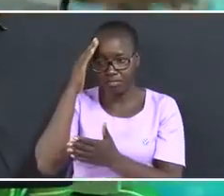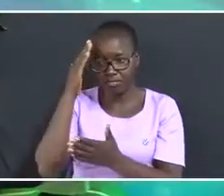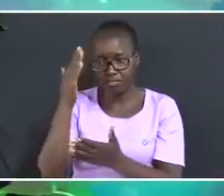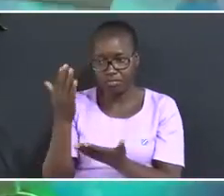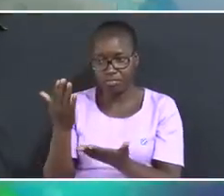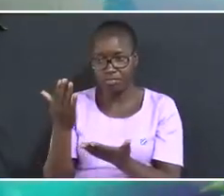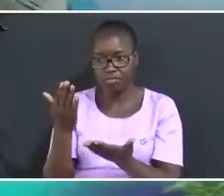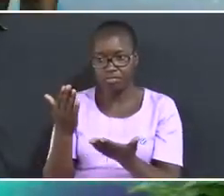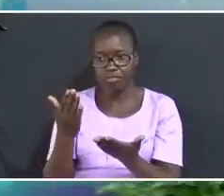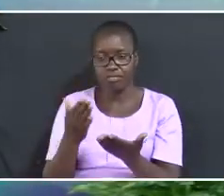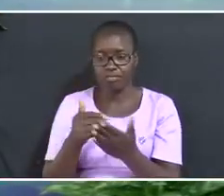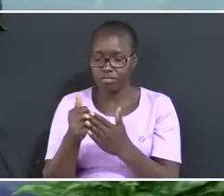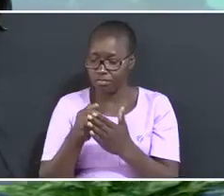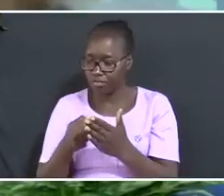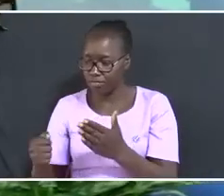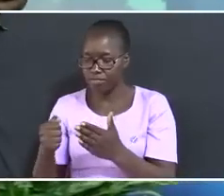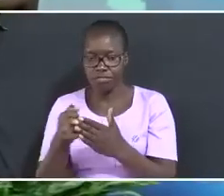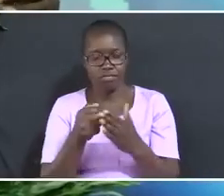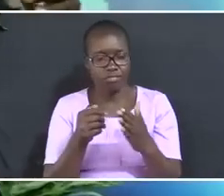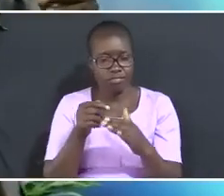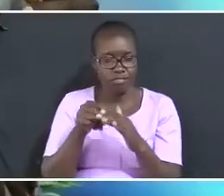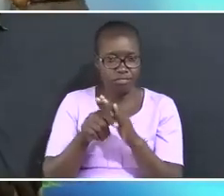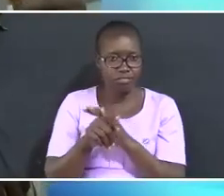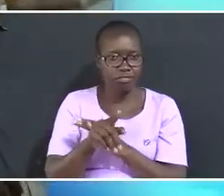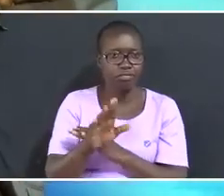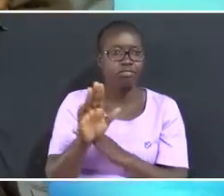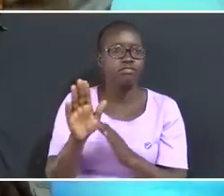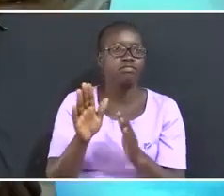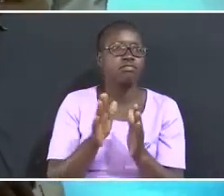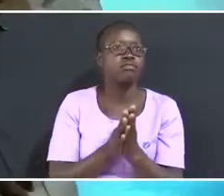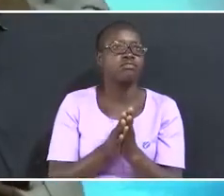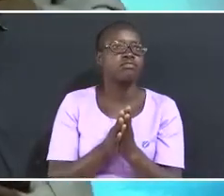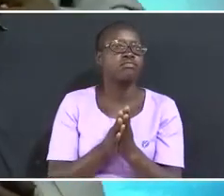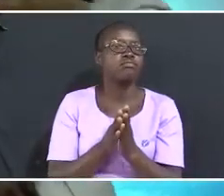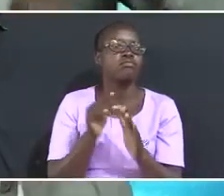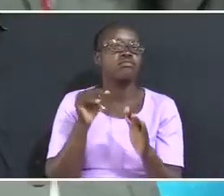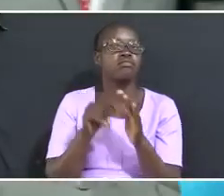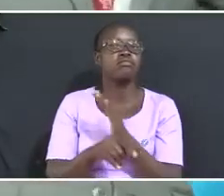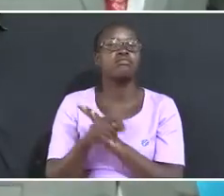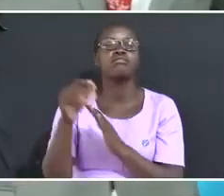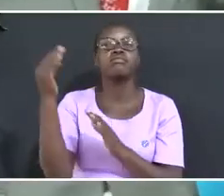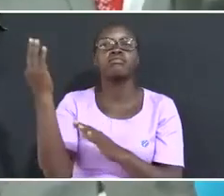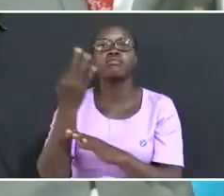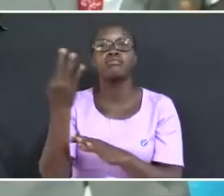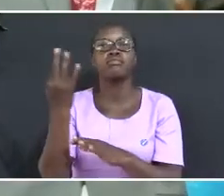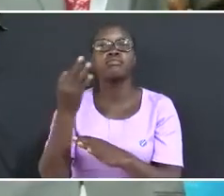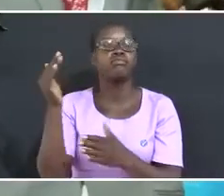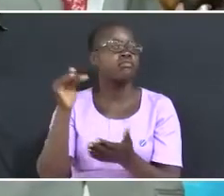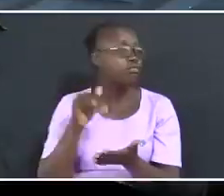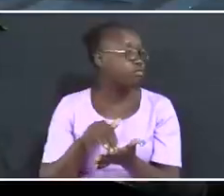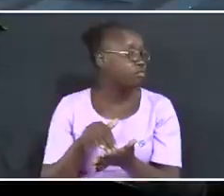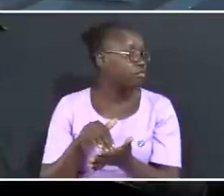this door and this door and went out and began to preach the freedom he has.